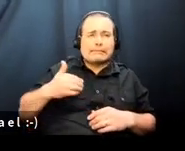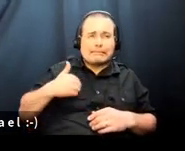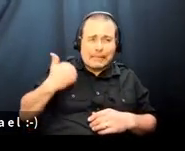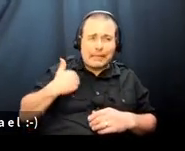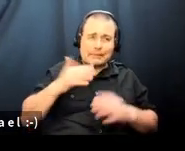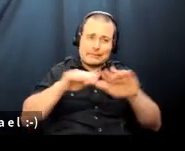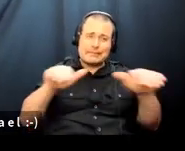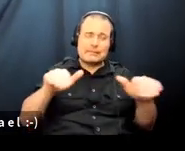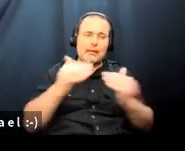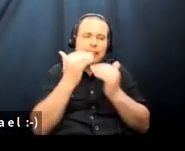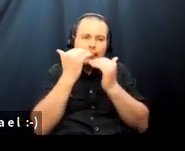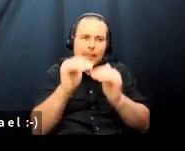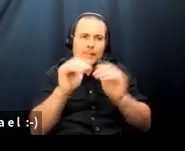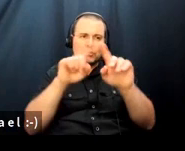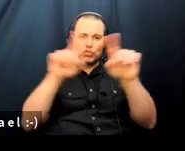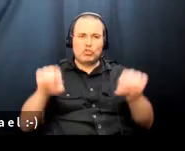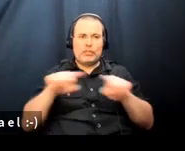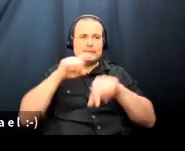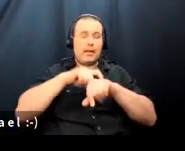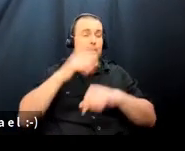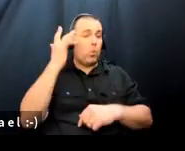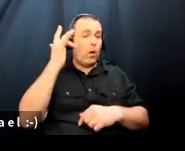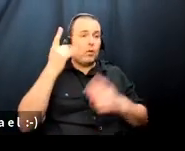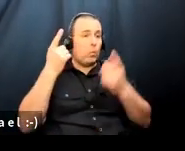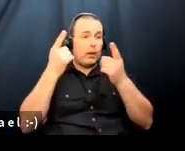here's what happens when we're exposed to screens.